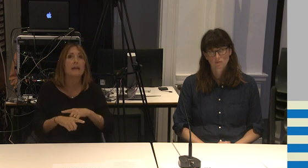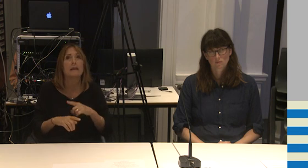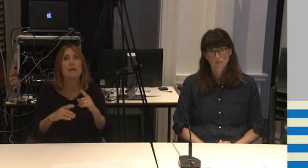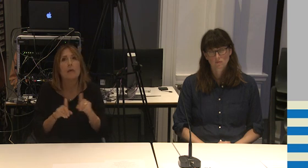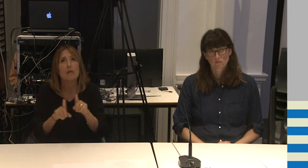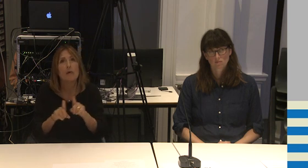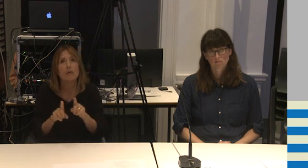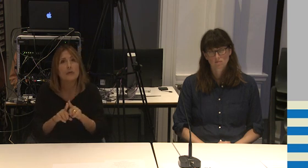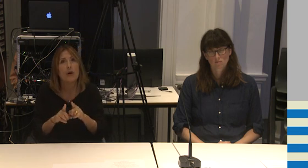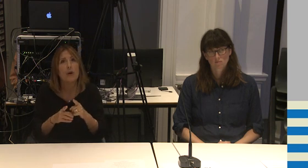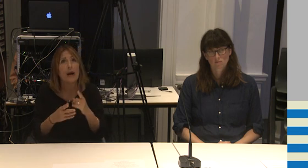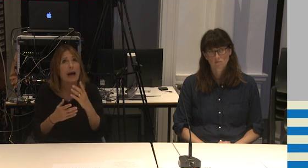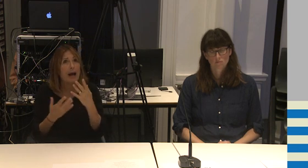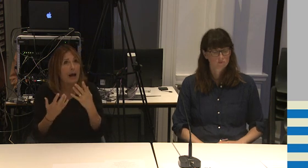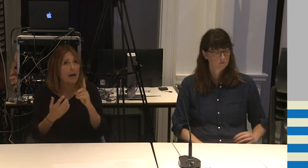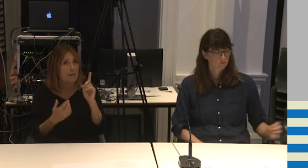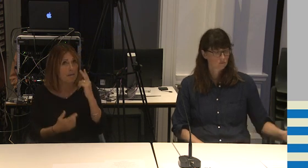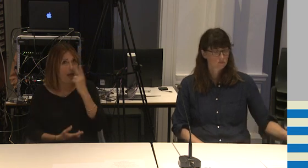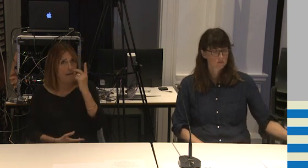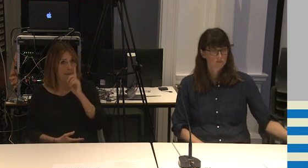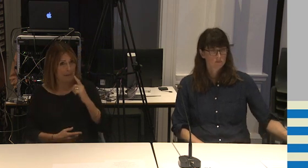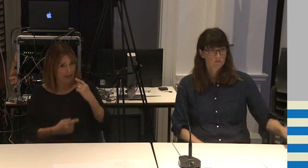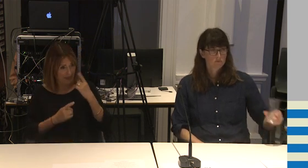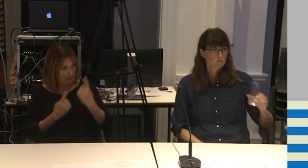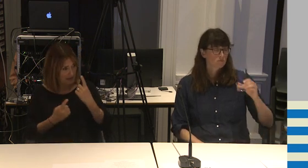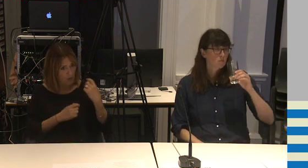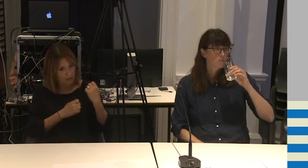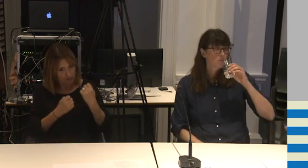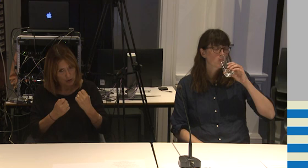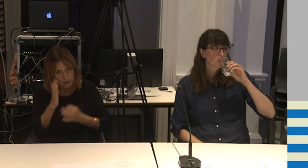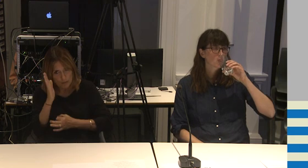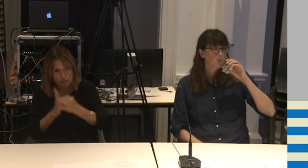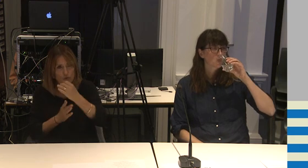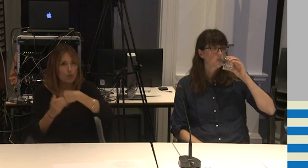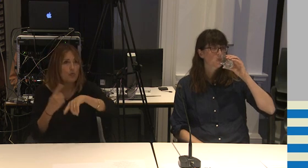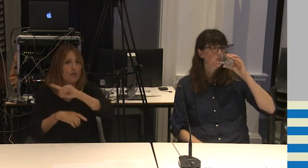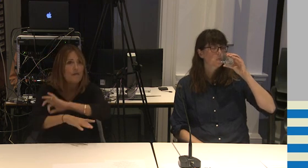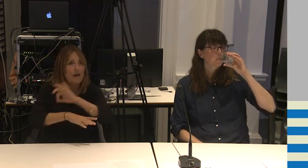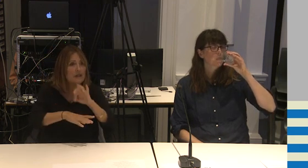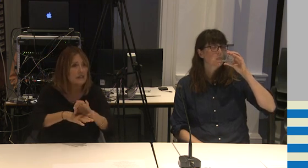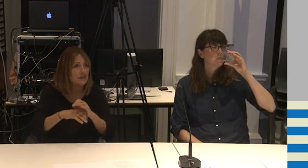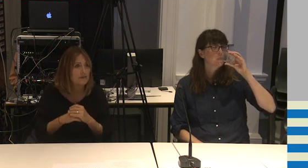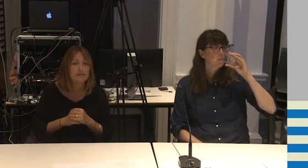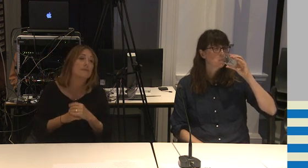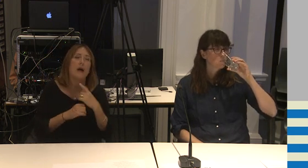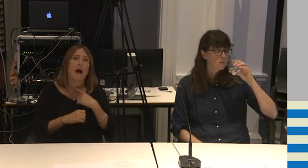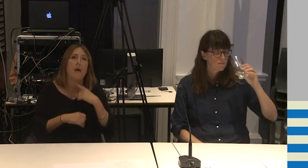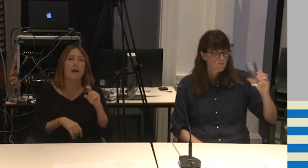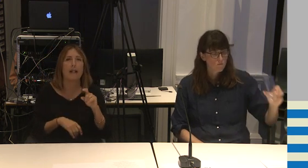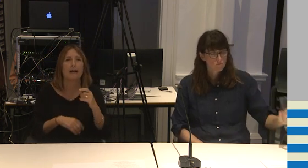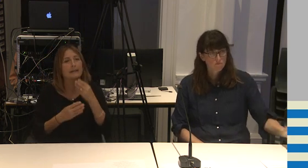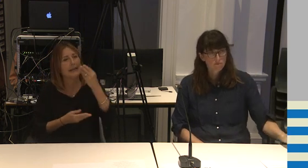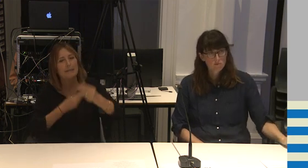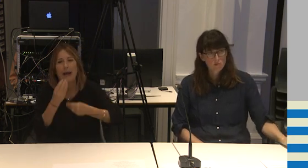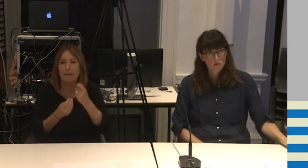people have to like bring things to architecture and improve architecture? So I'm going to start with the slightly more